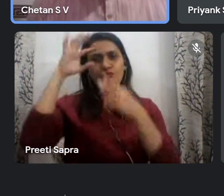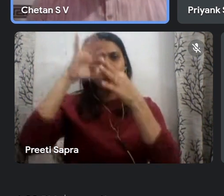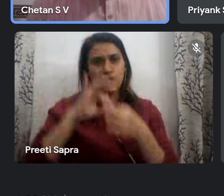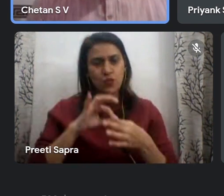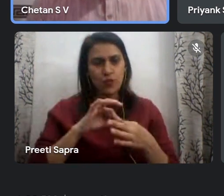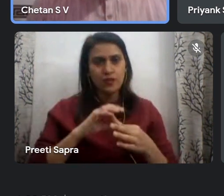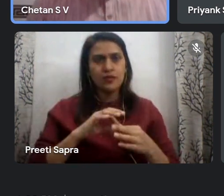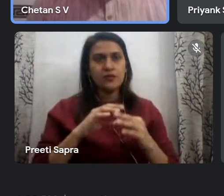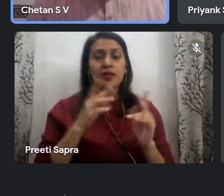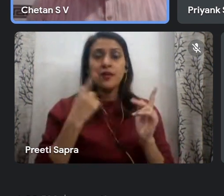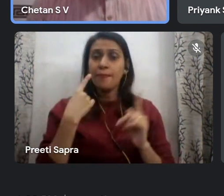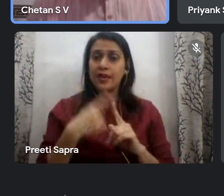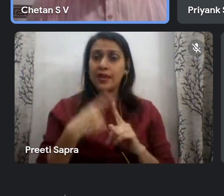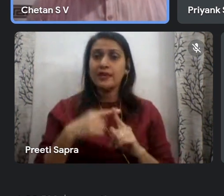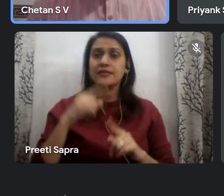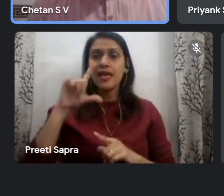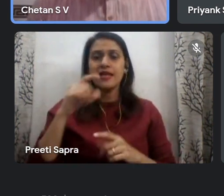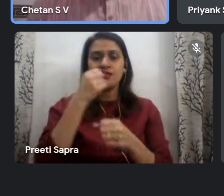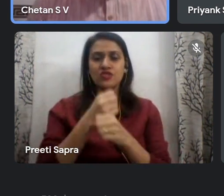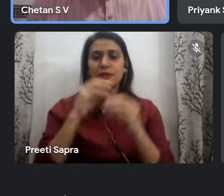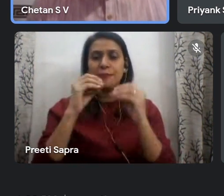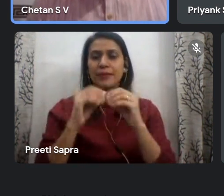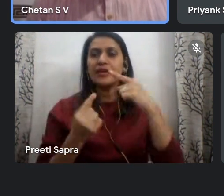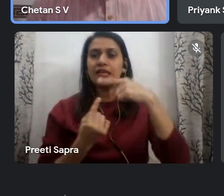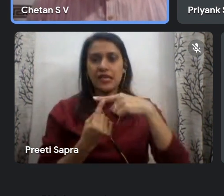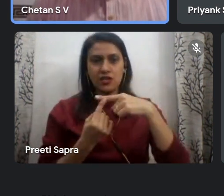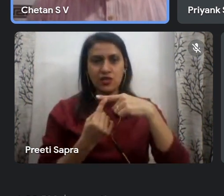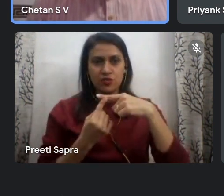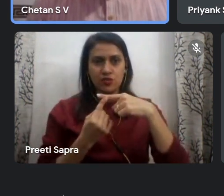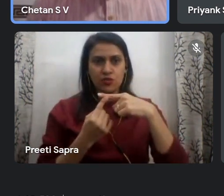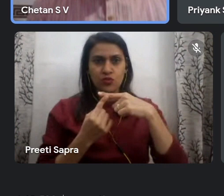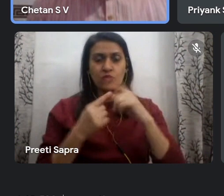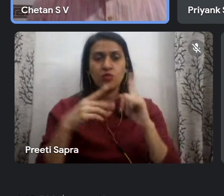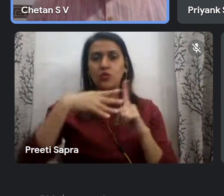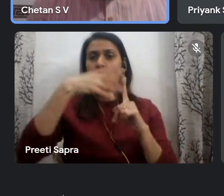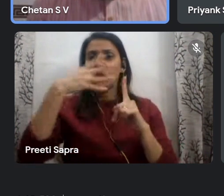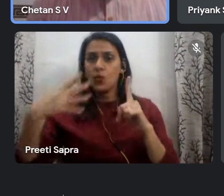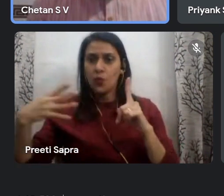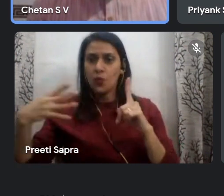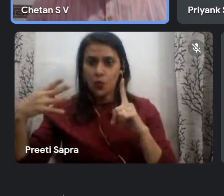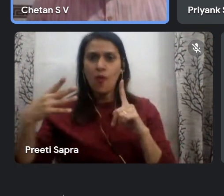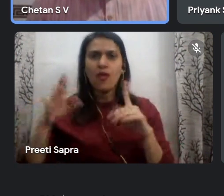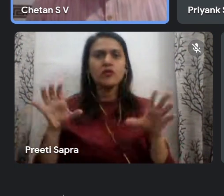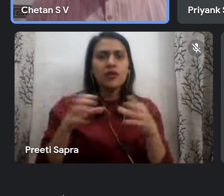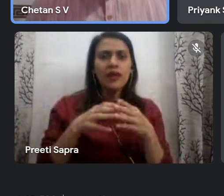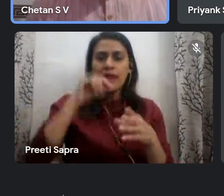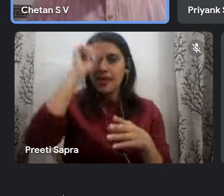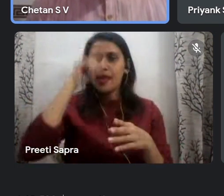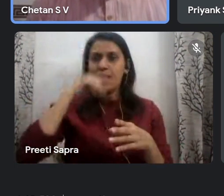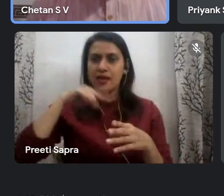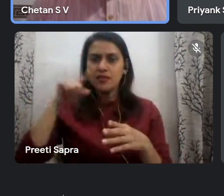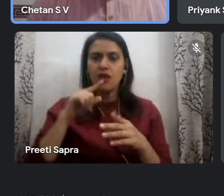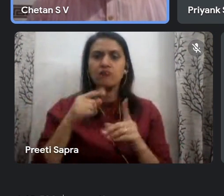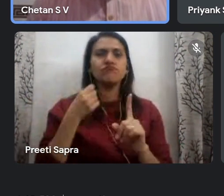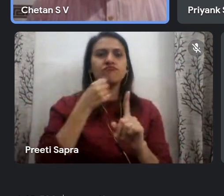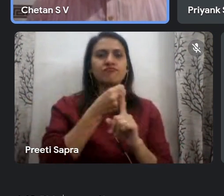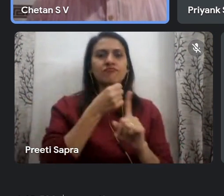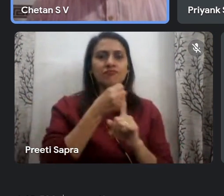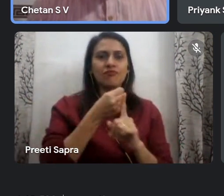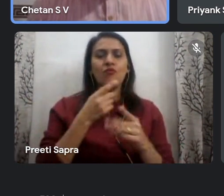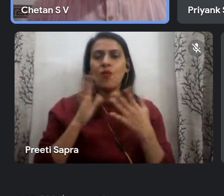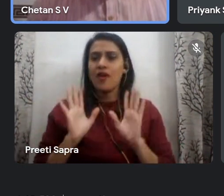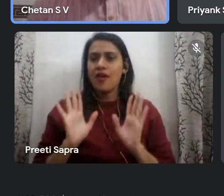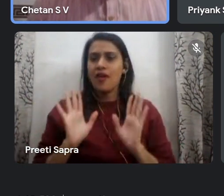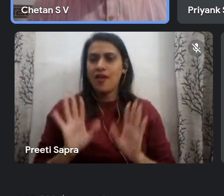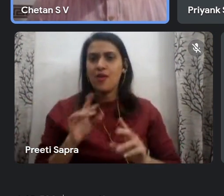an LGBTQ plus rights activist and the co-founder of Queer Collective India. Queer Collective India has